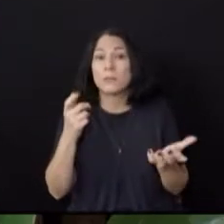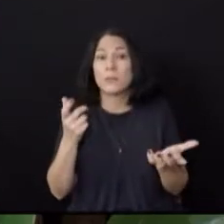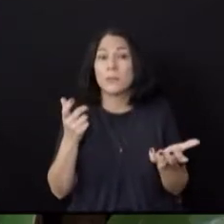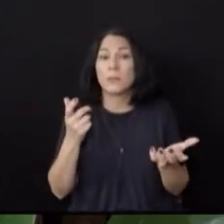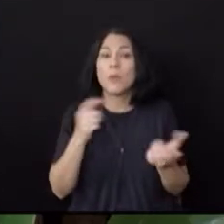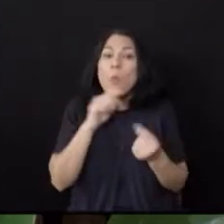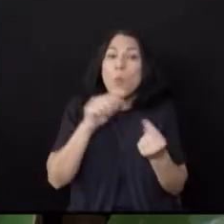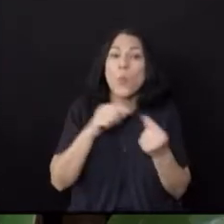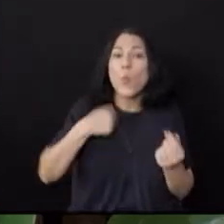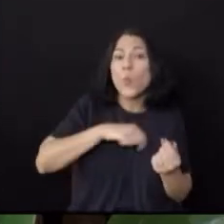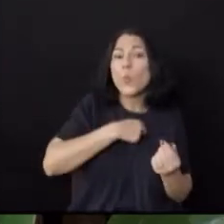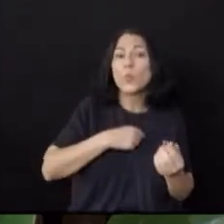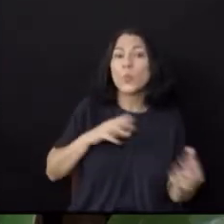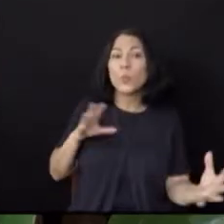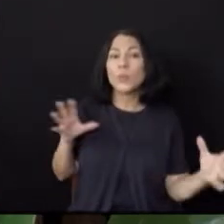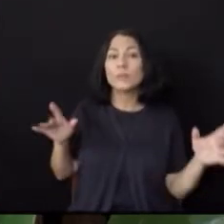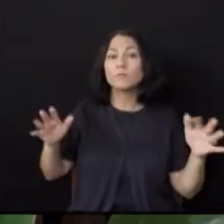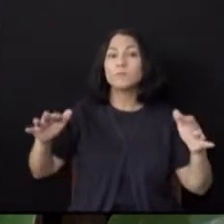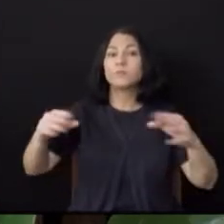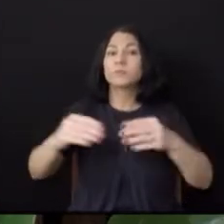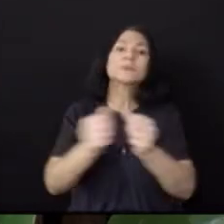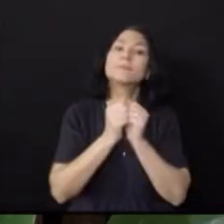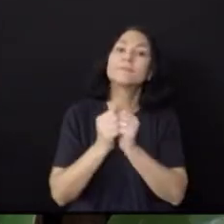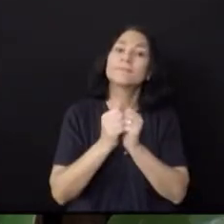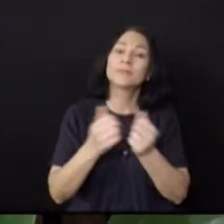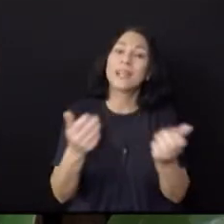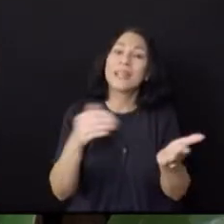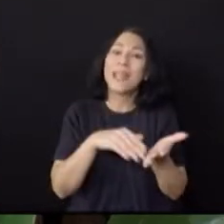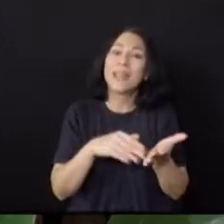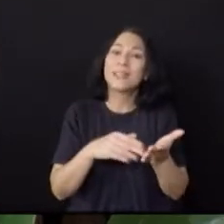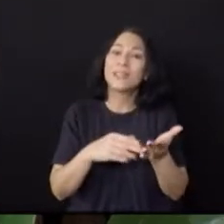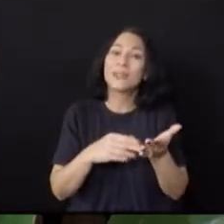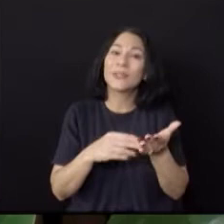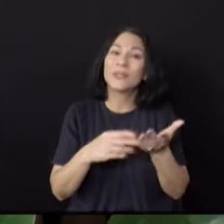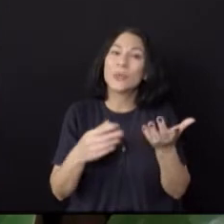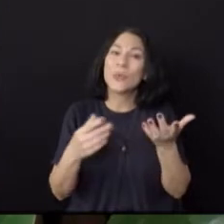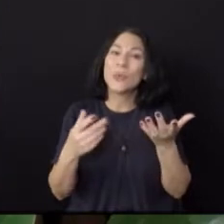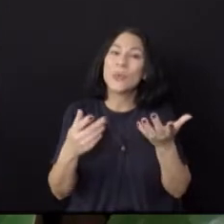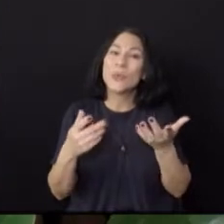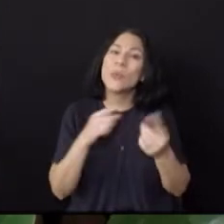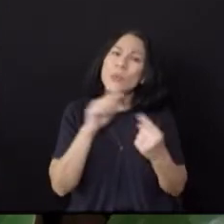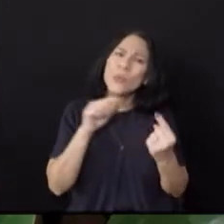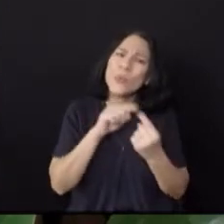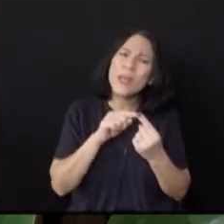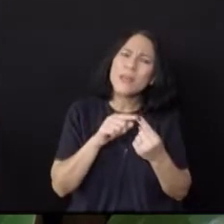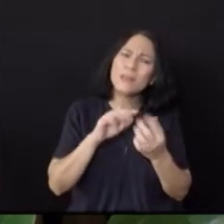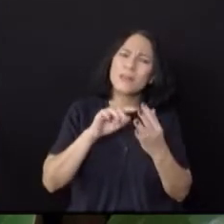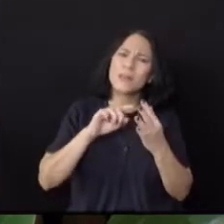be together in one place again? When will things, quote unquote, go back to normal?